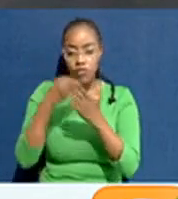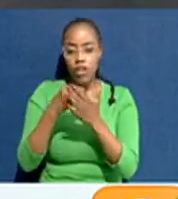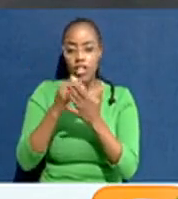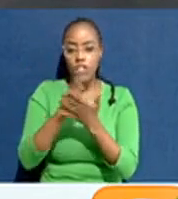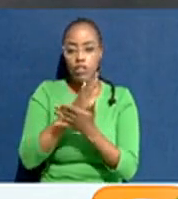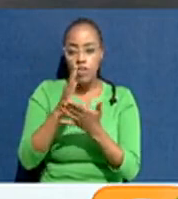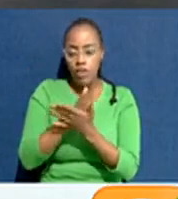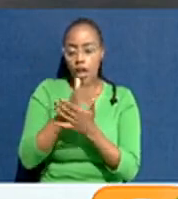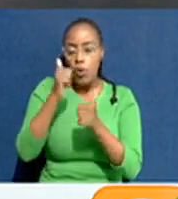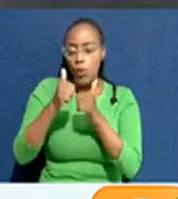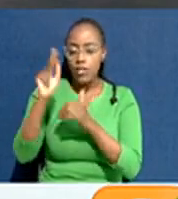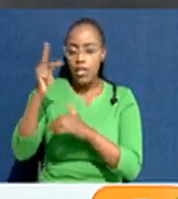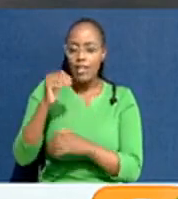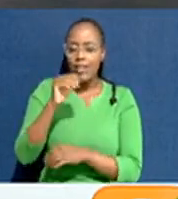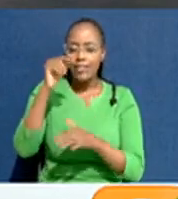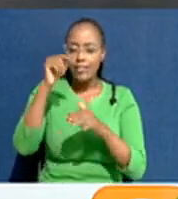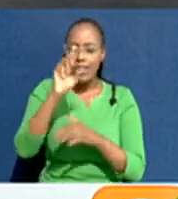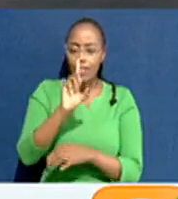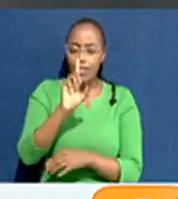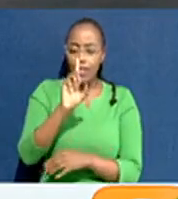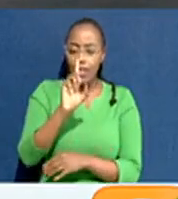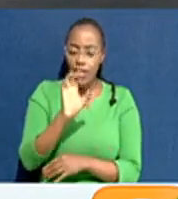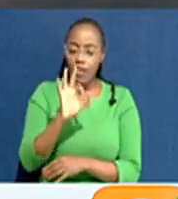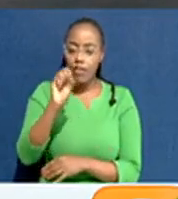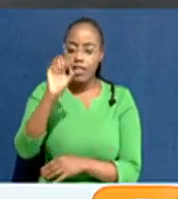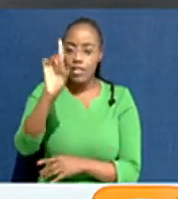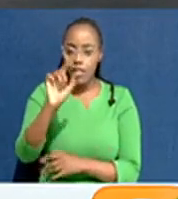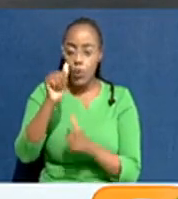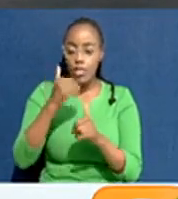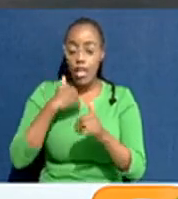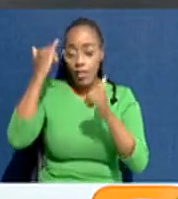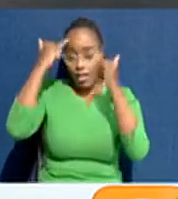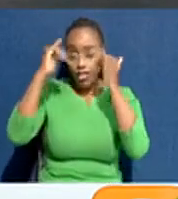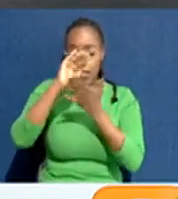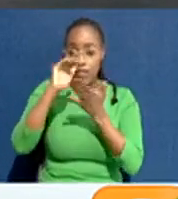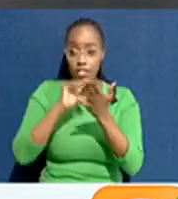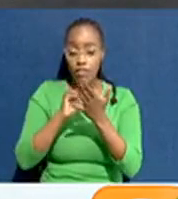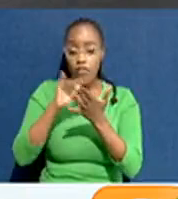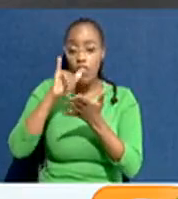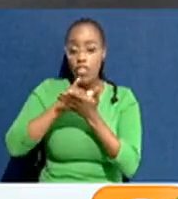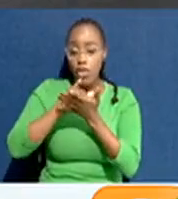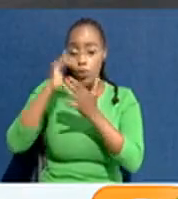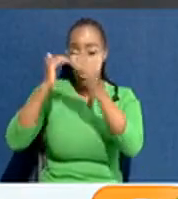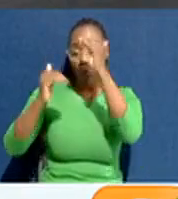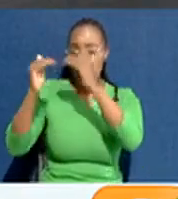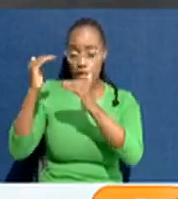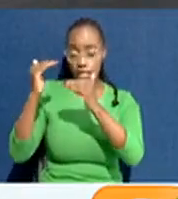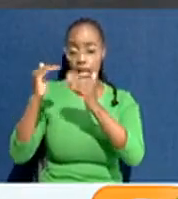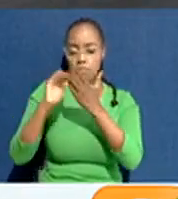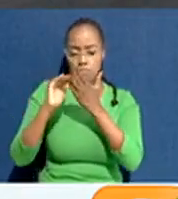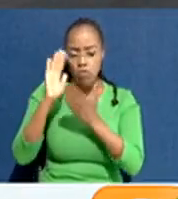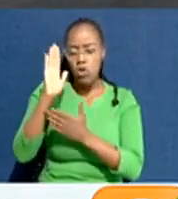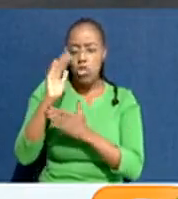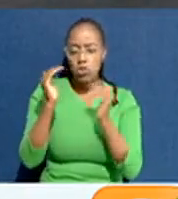sector Deepening Kenya, FSD, and the Financial Access Initiative Center of the New York University, most